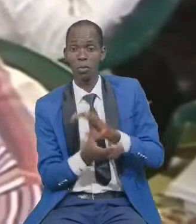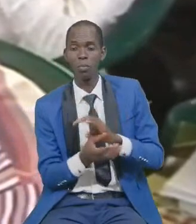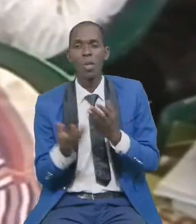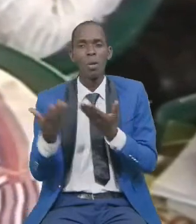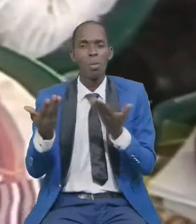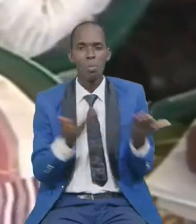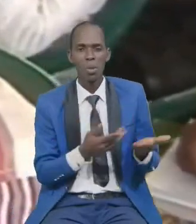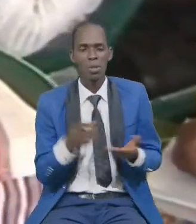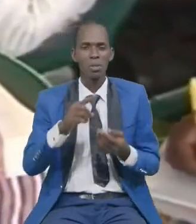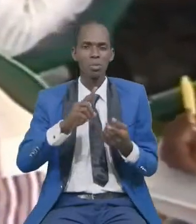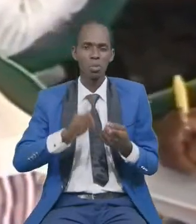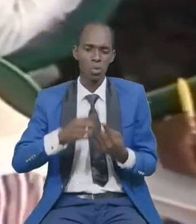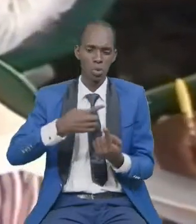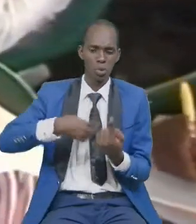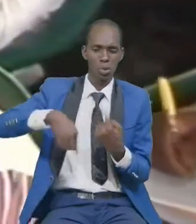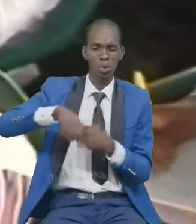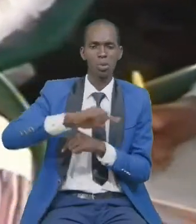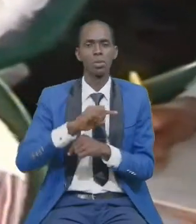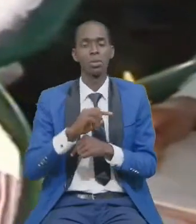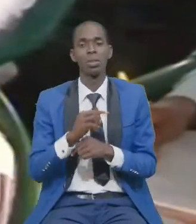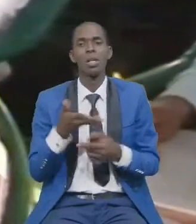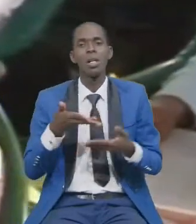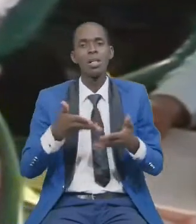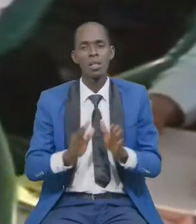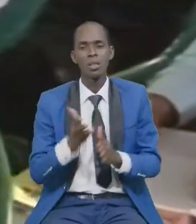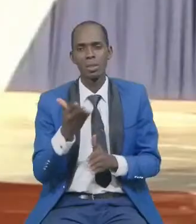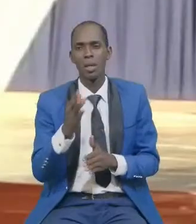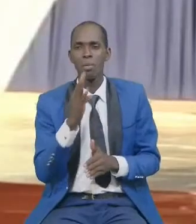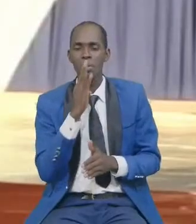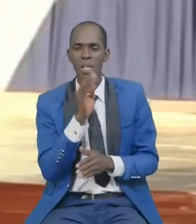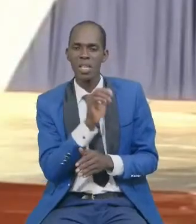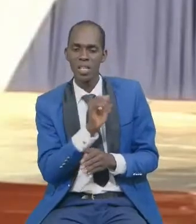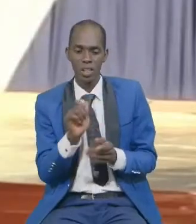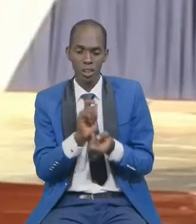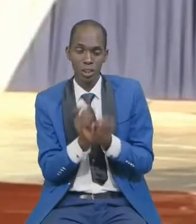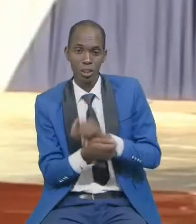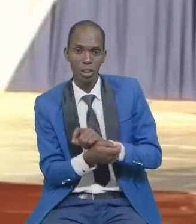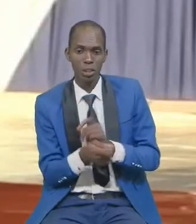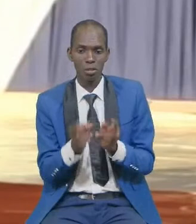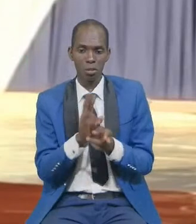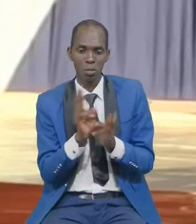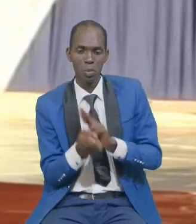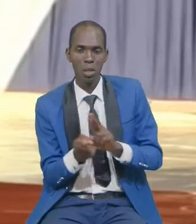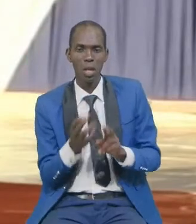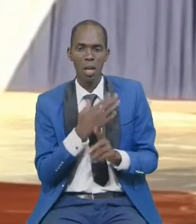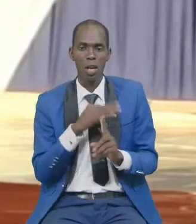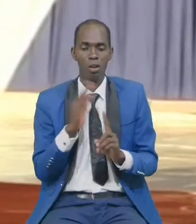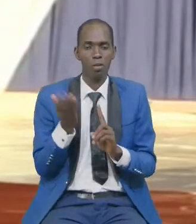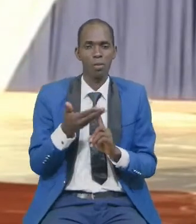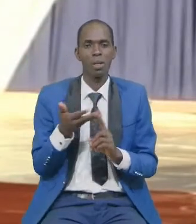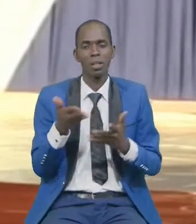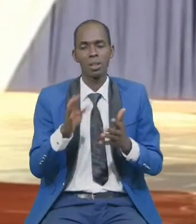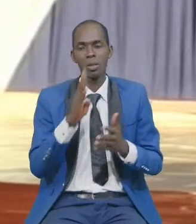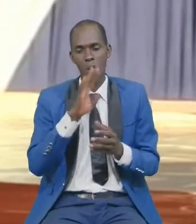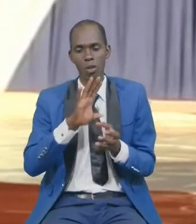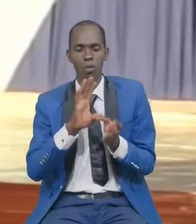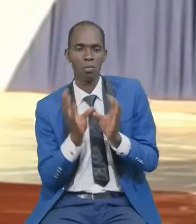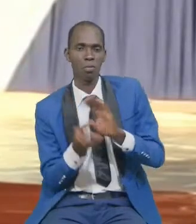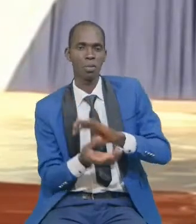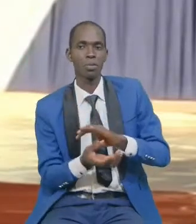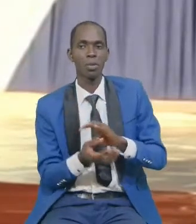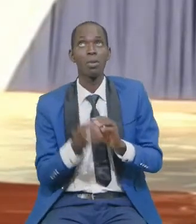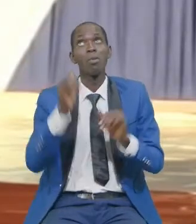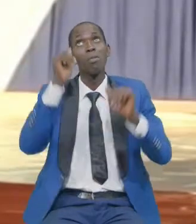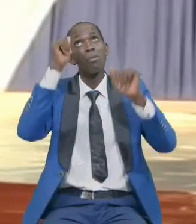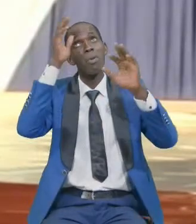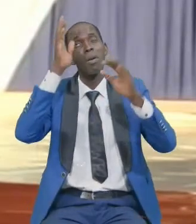be a change. Let there be repentance. And let there be a conviction. And let there be conversion. Father,